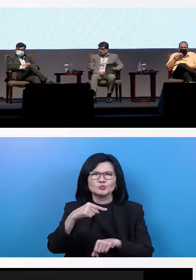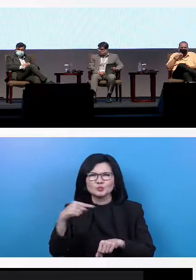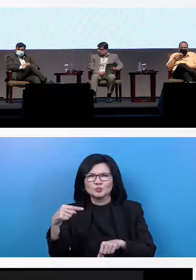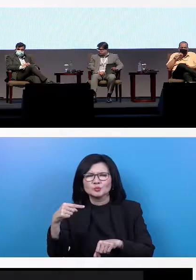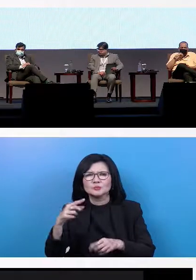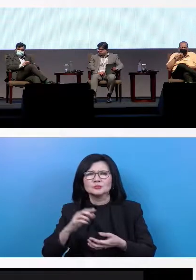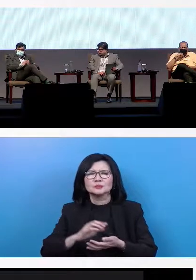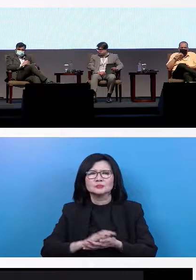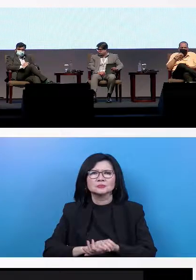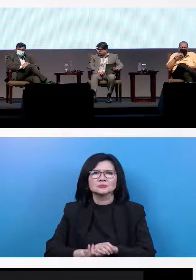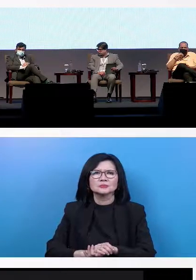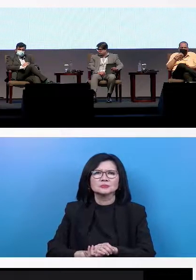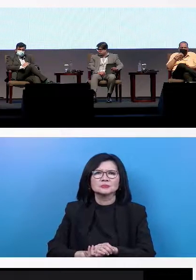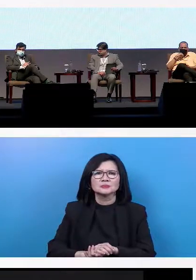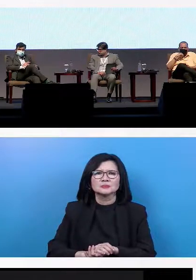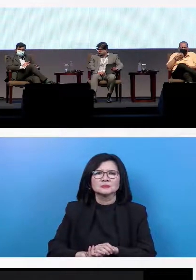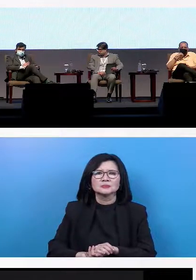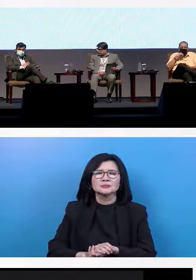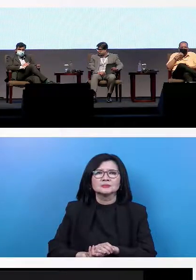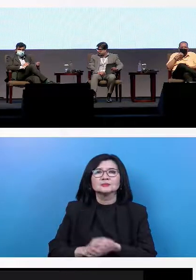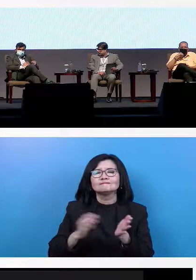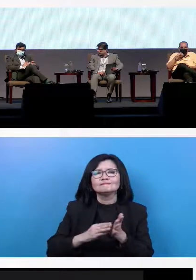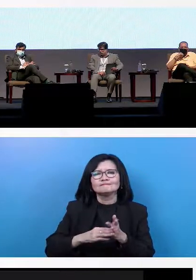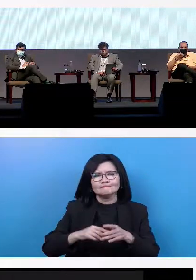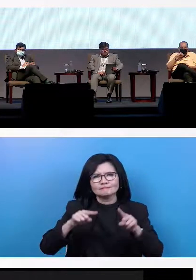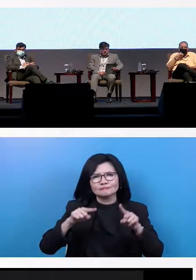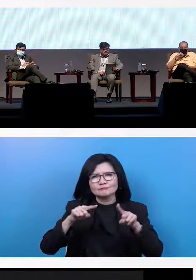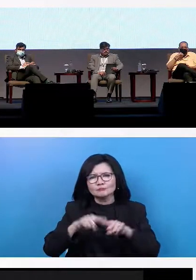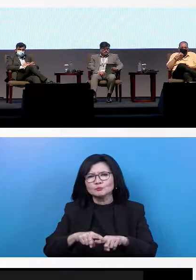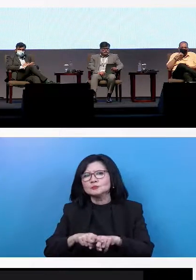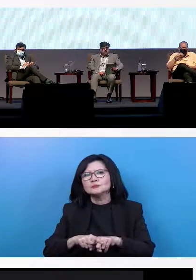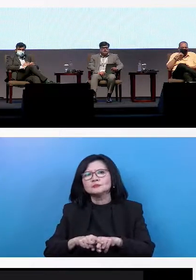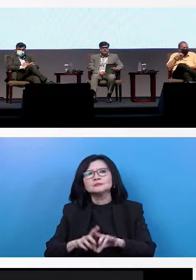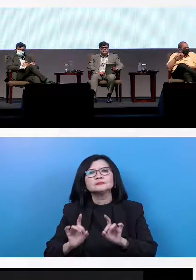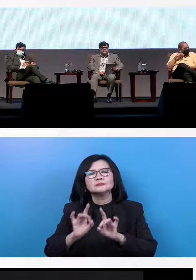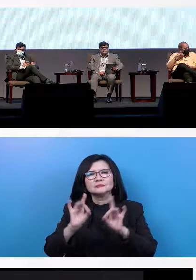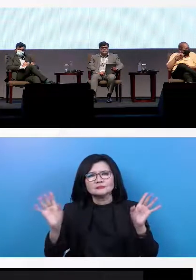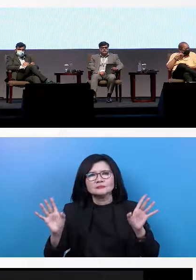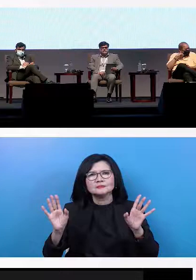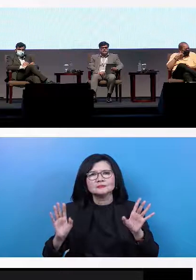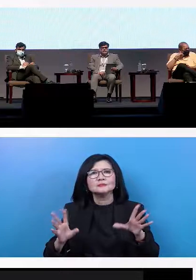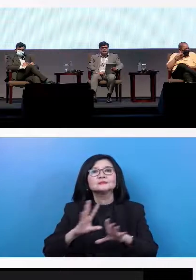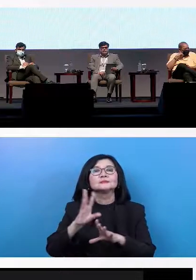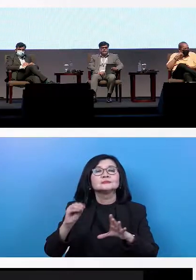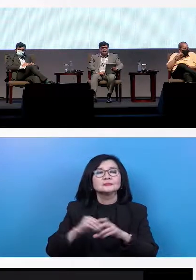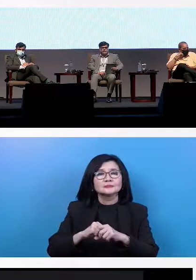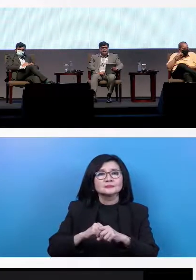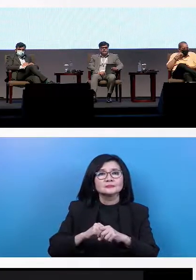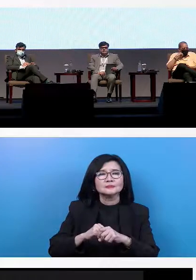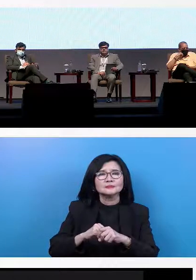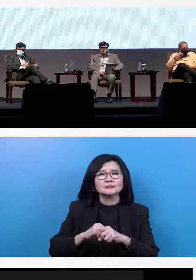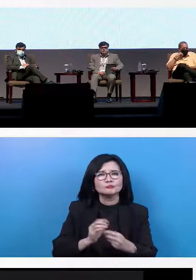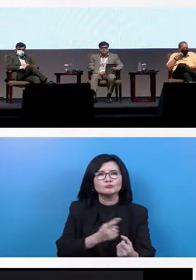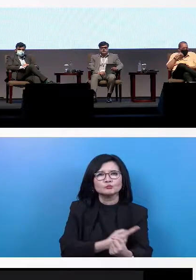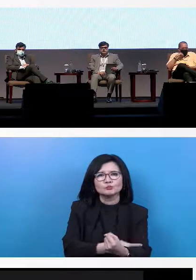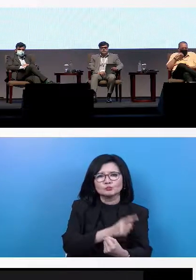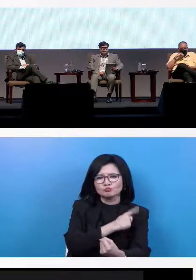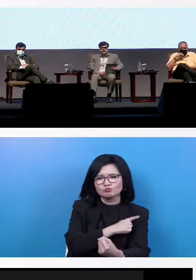so that we are planning to improve the capacity of these areas. So that has